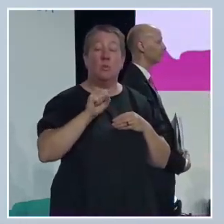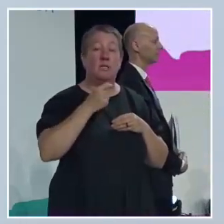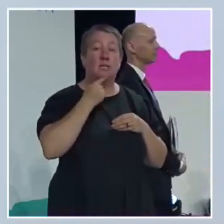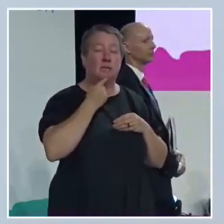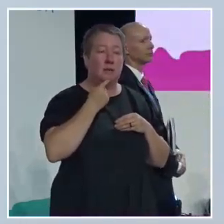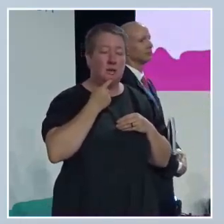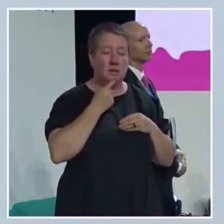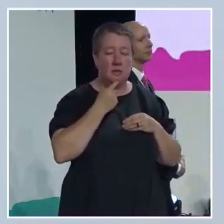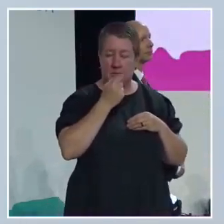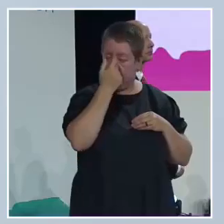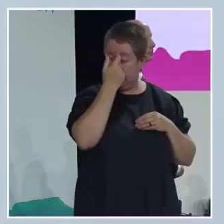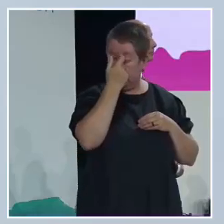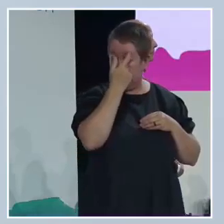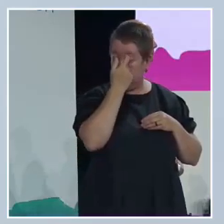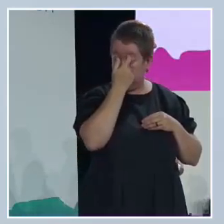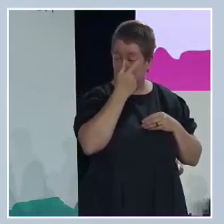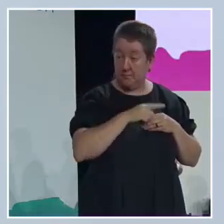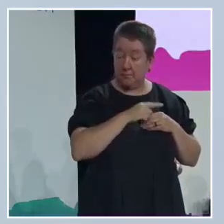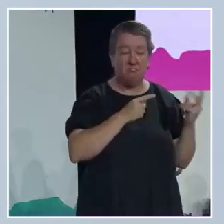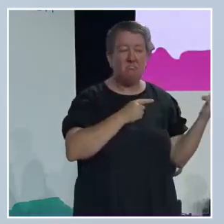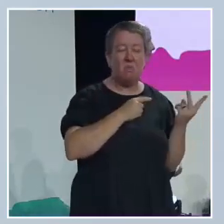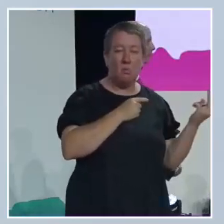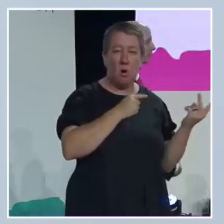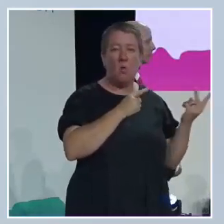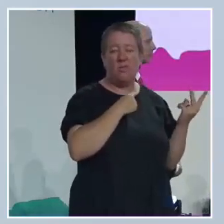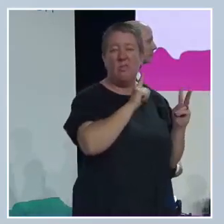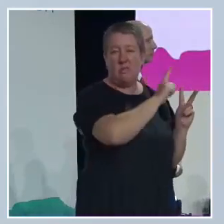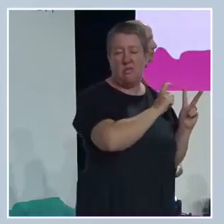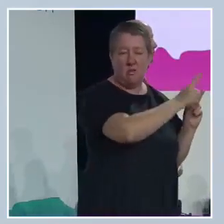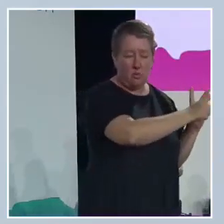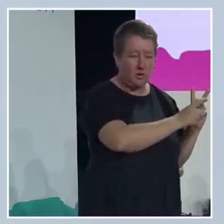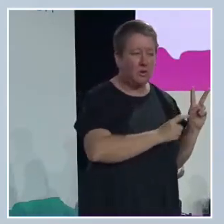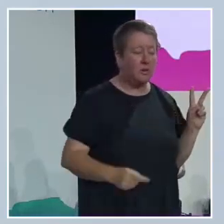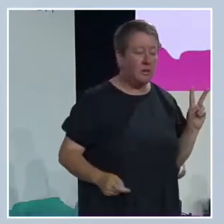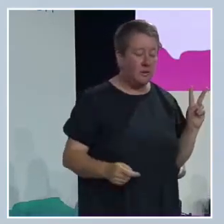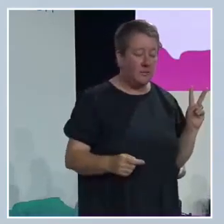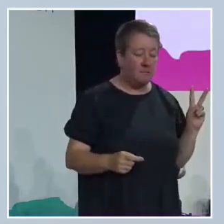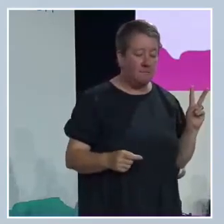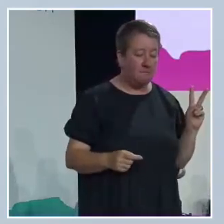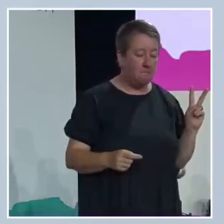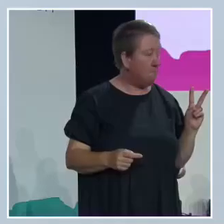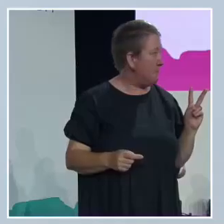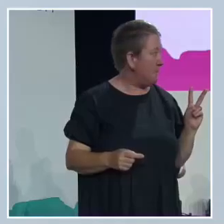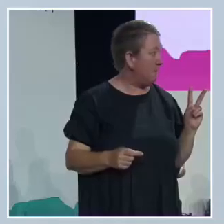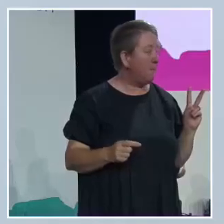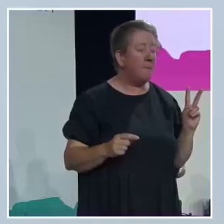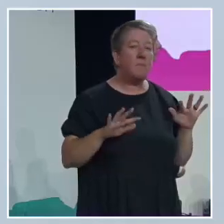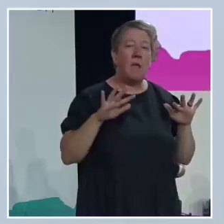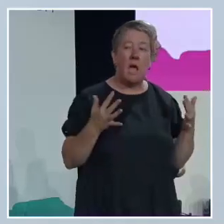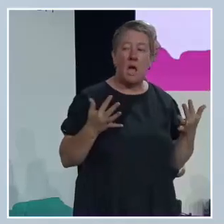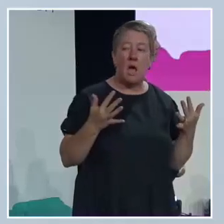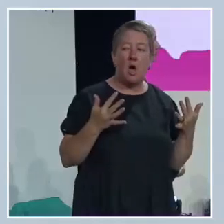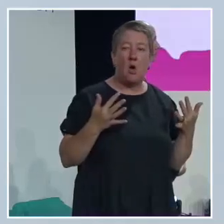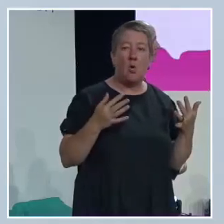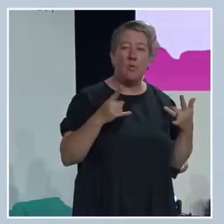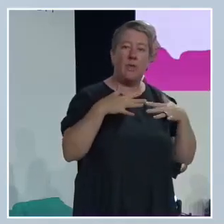raise a question for both Remy and Under Secretary Lee about how the Global Research Network of